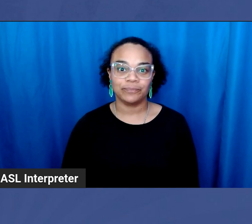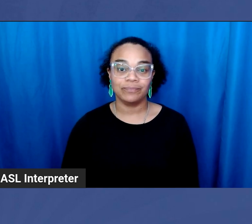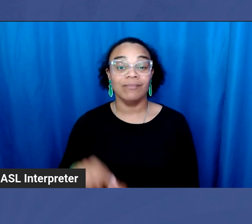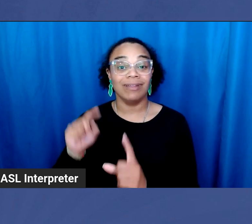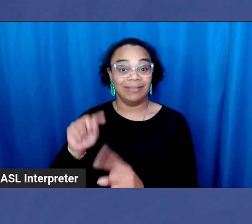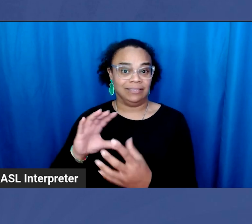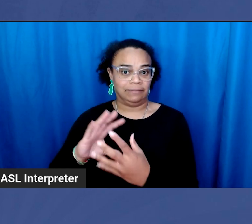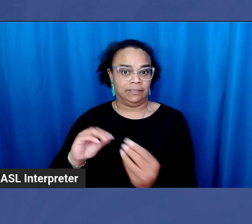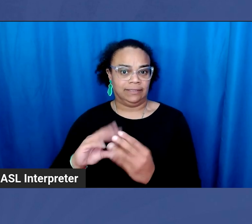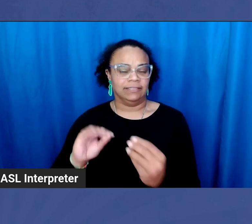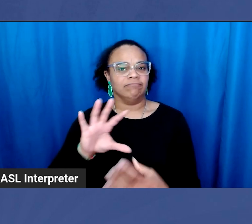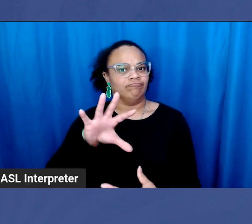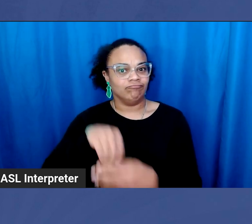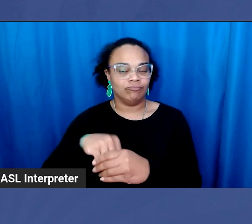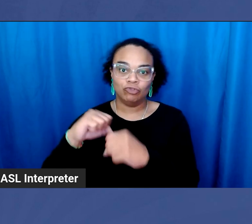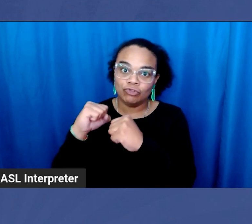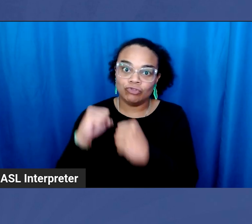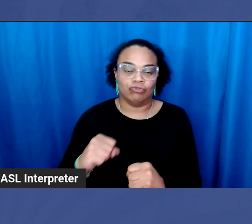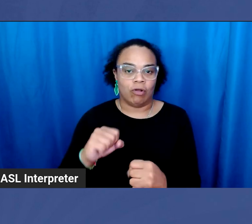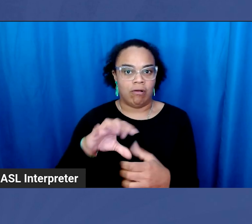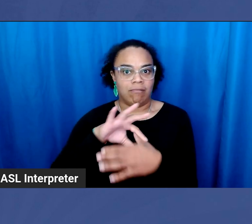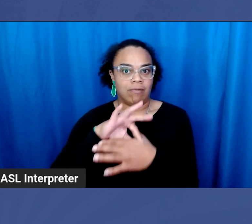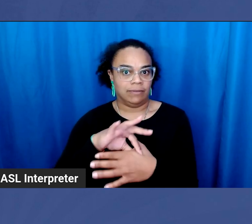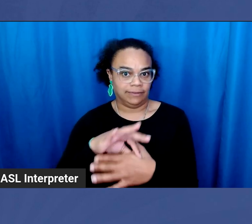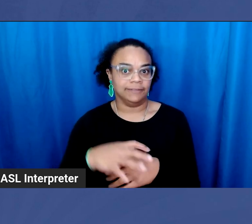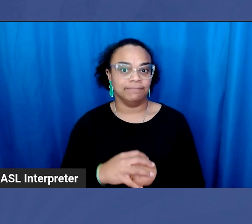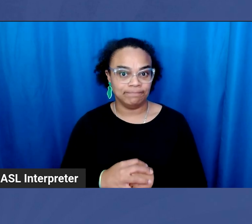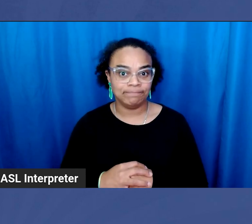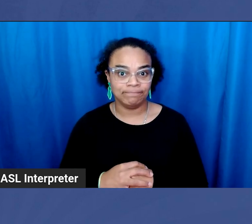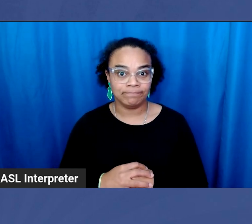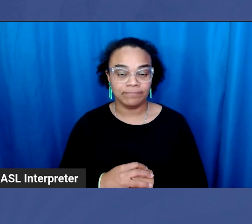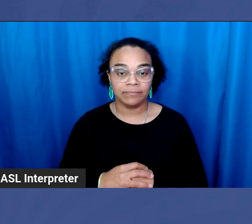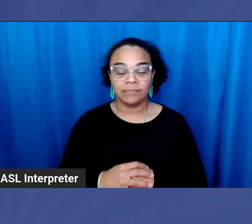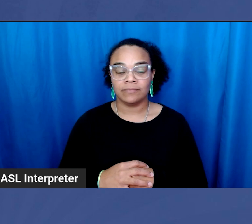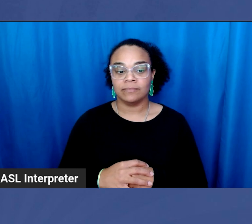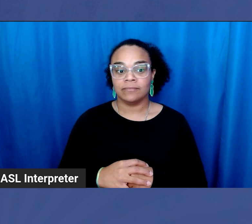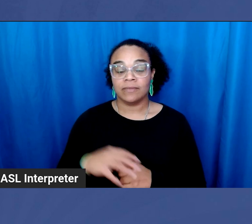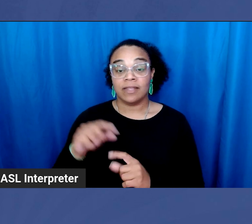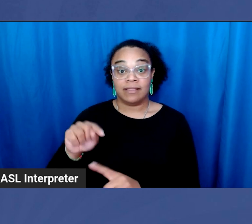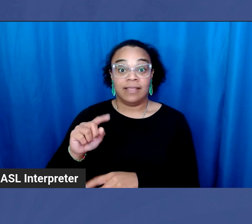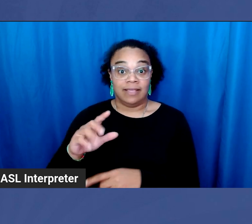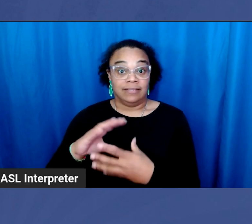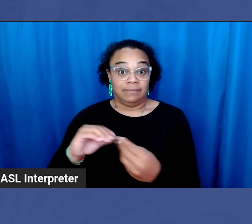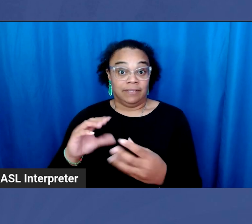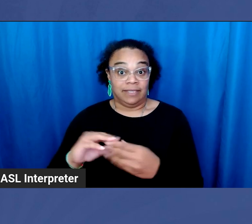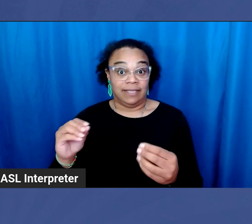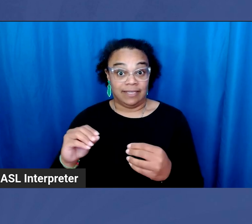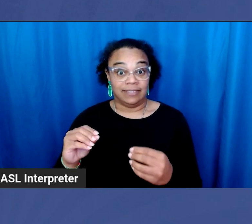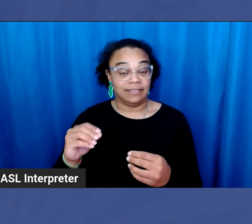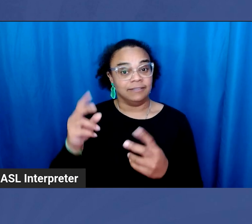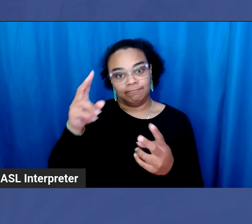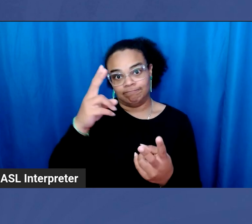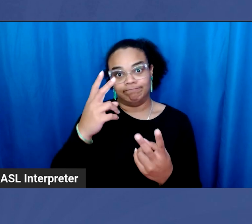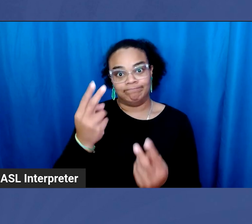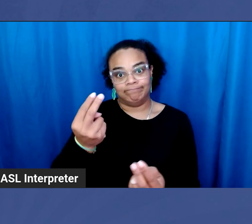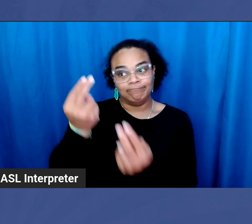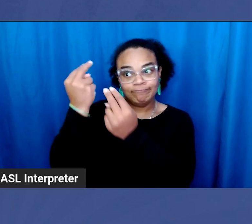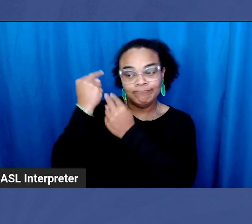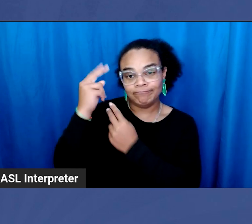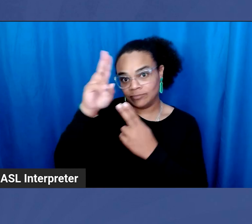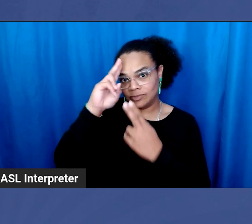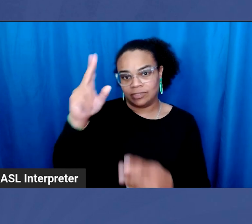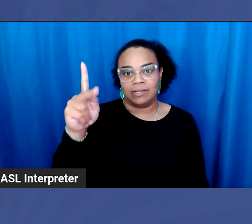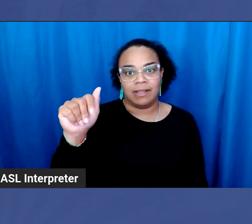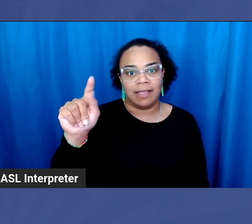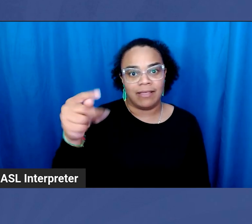This piece contains very strong content. The version of this piece is in memory of Kathleen